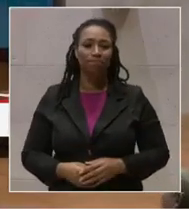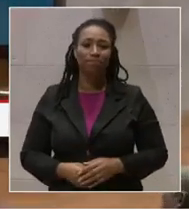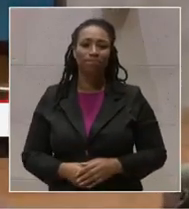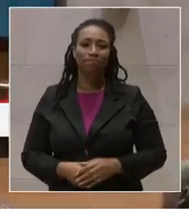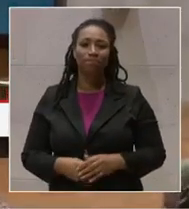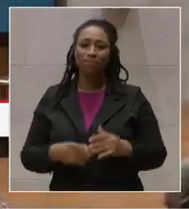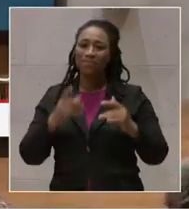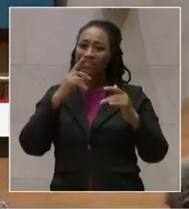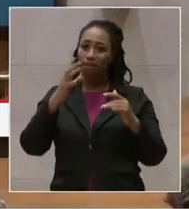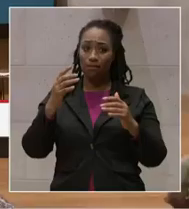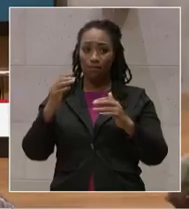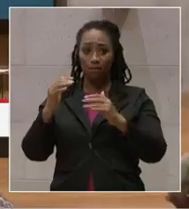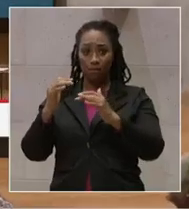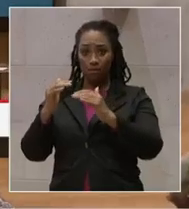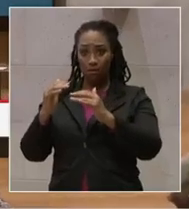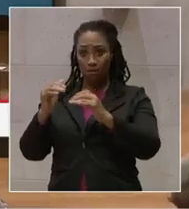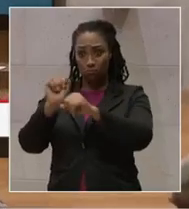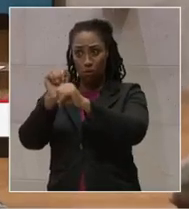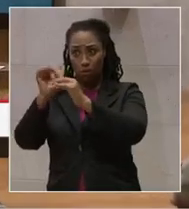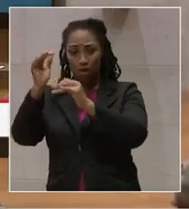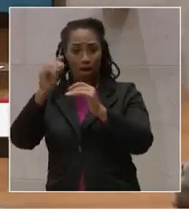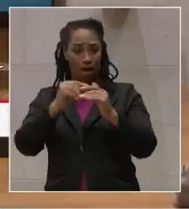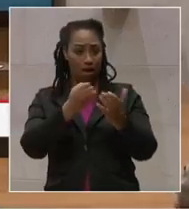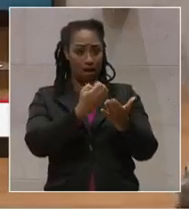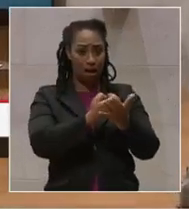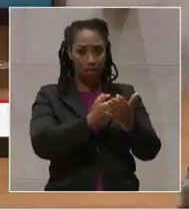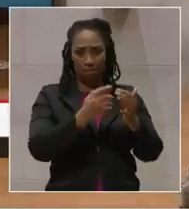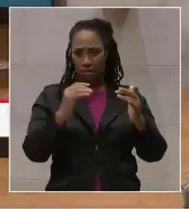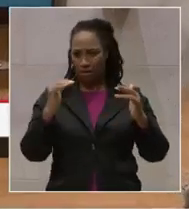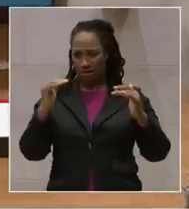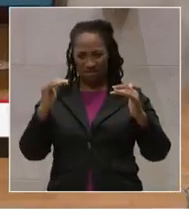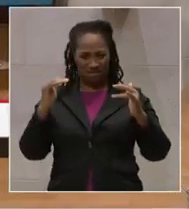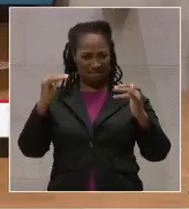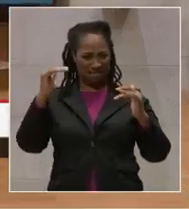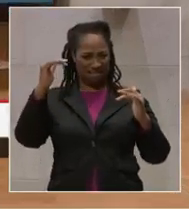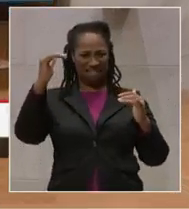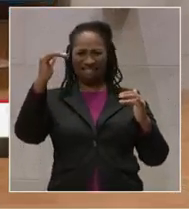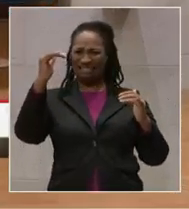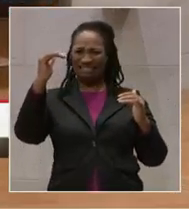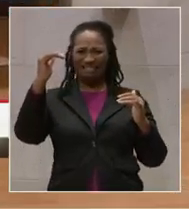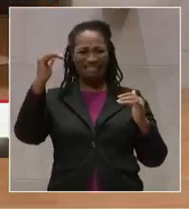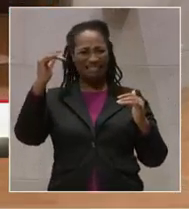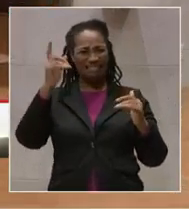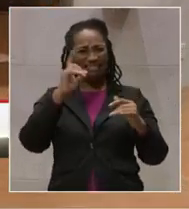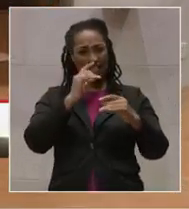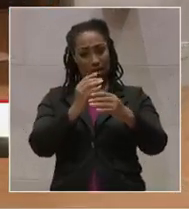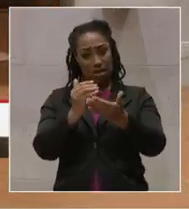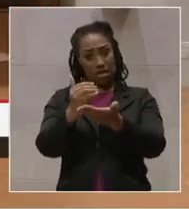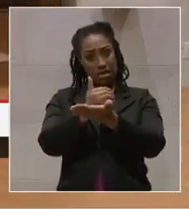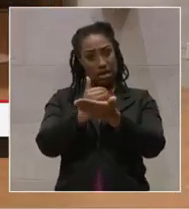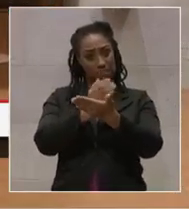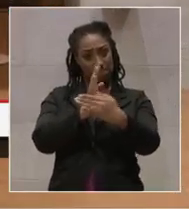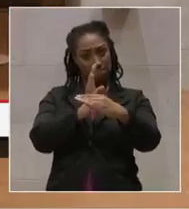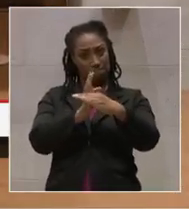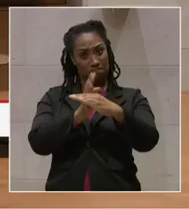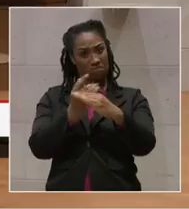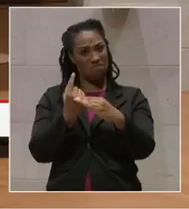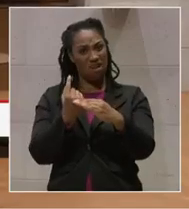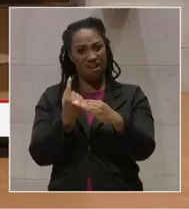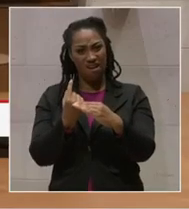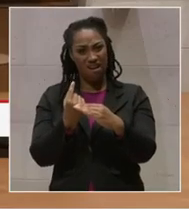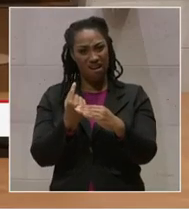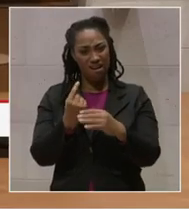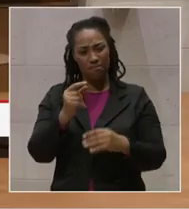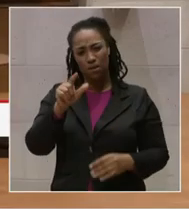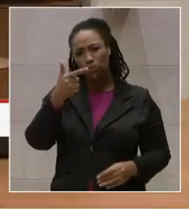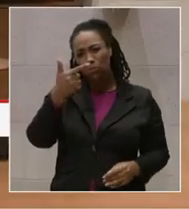see here that in terms of median household income, white families are earning 2.5 times what black families are on